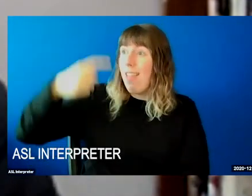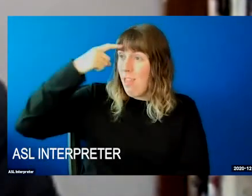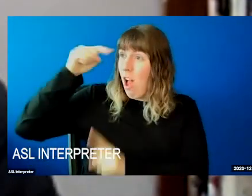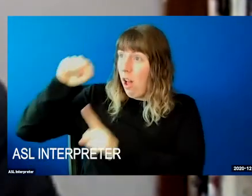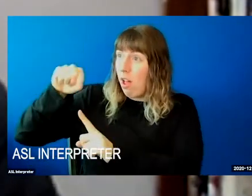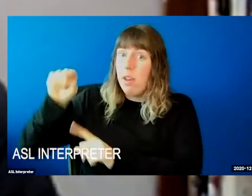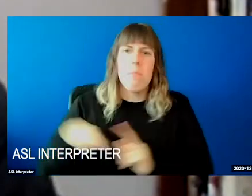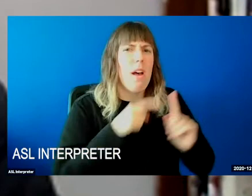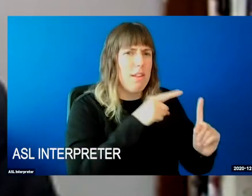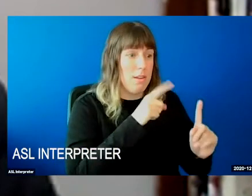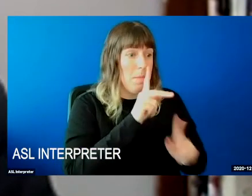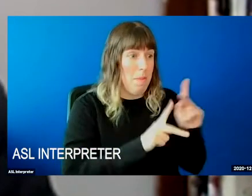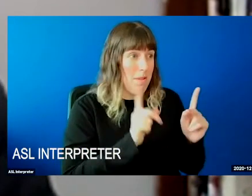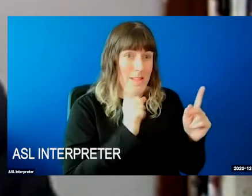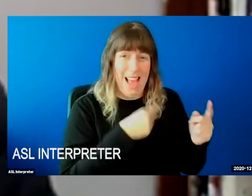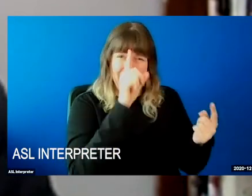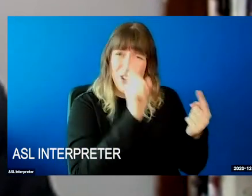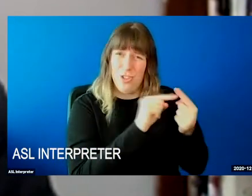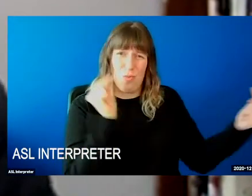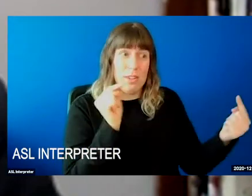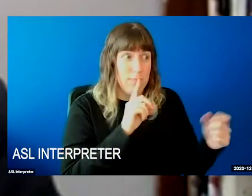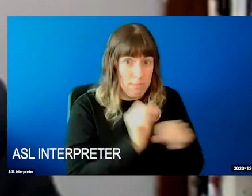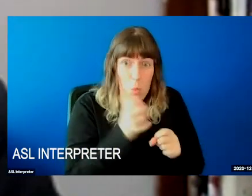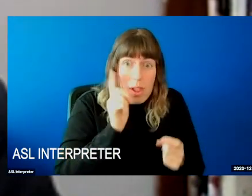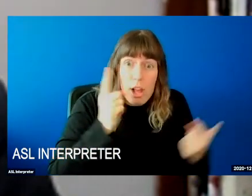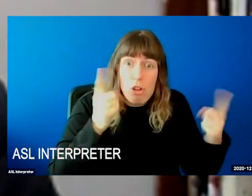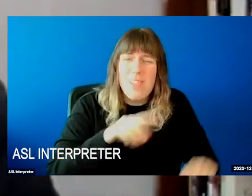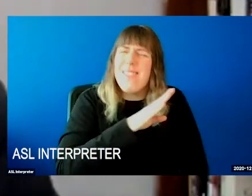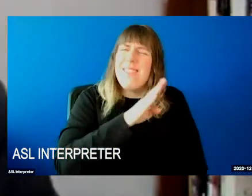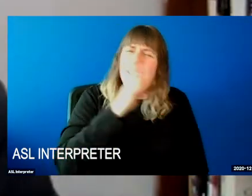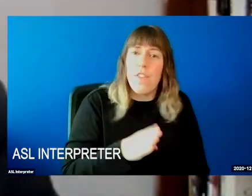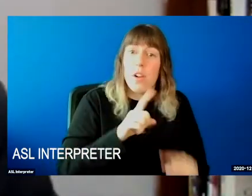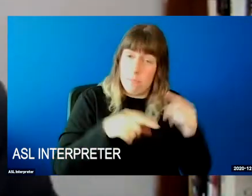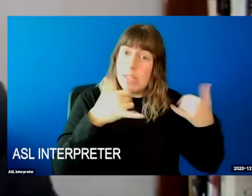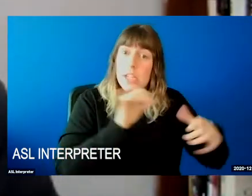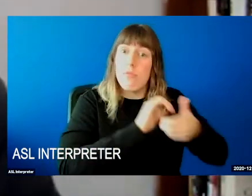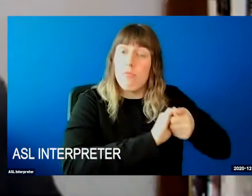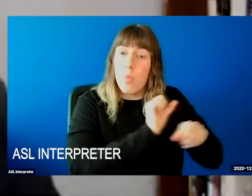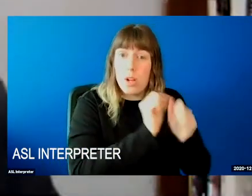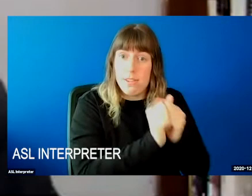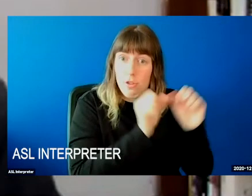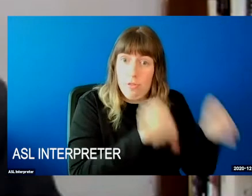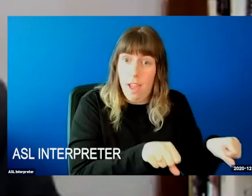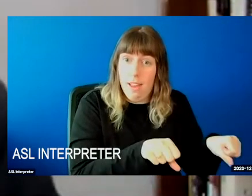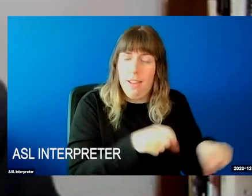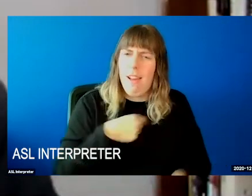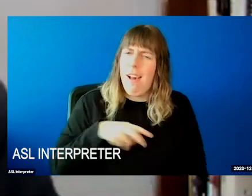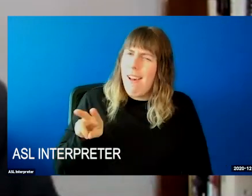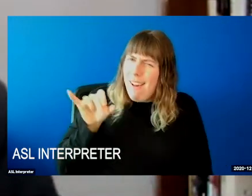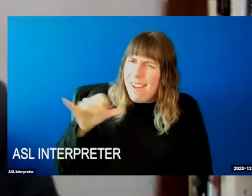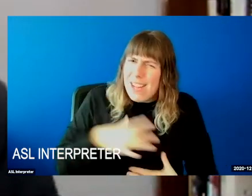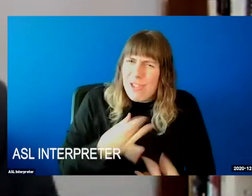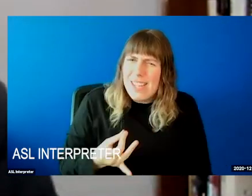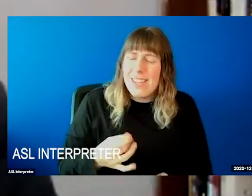people you do not agree with and will never agree with. And I thought this was such an interesting idea, because often we have this idea, well,